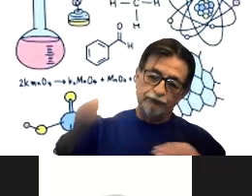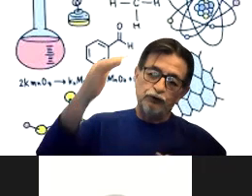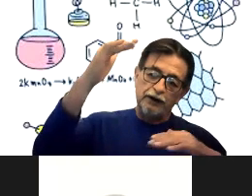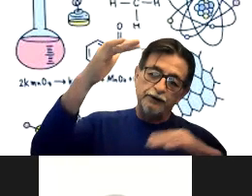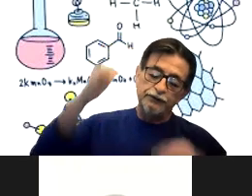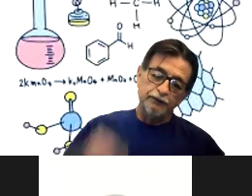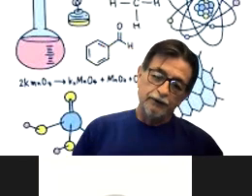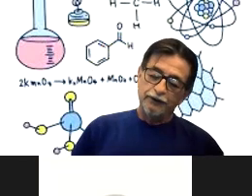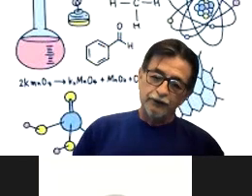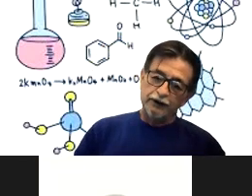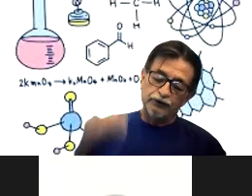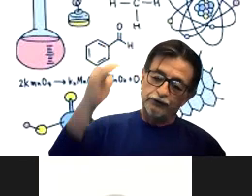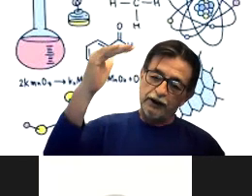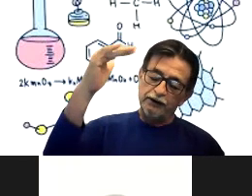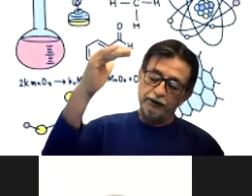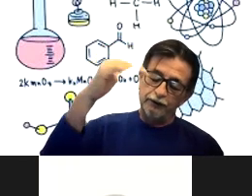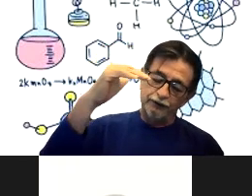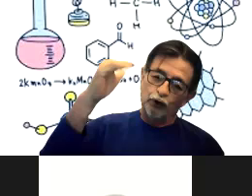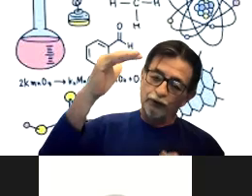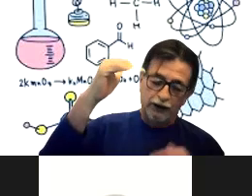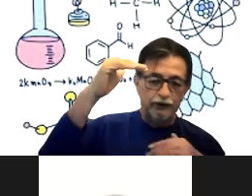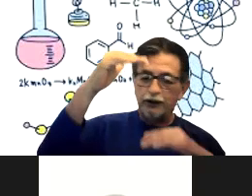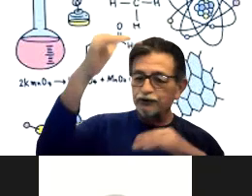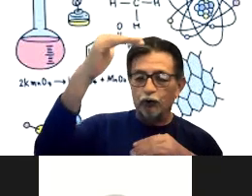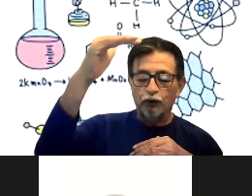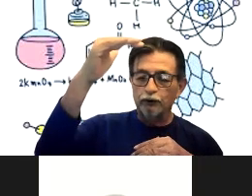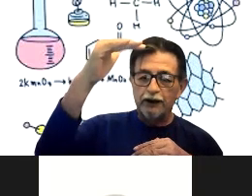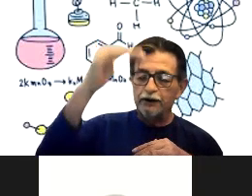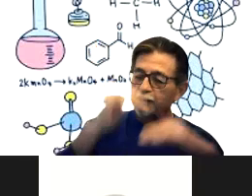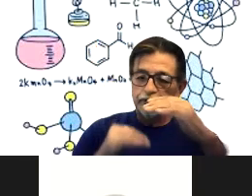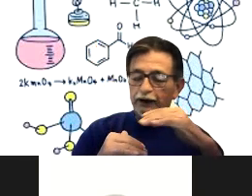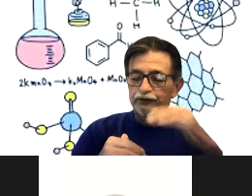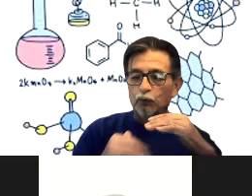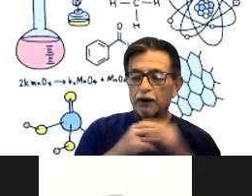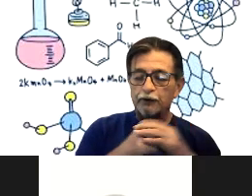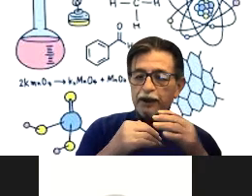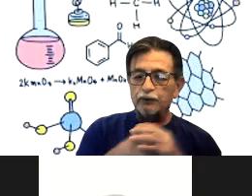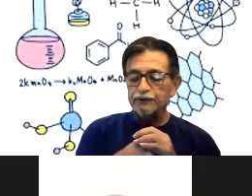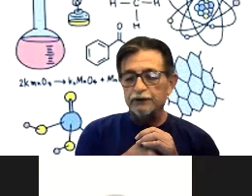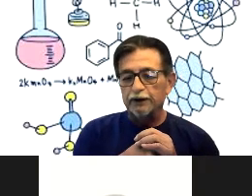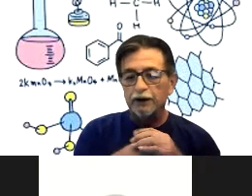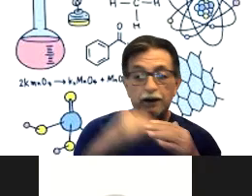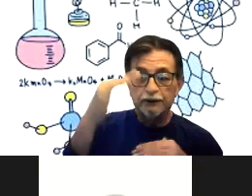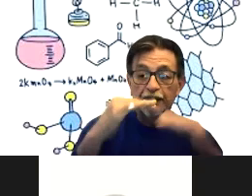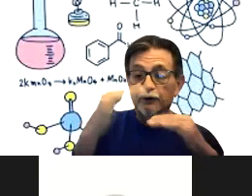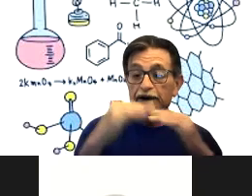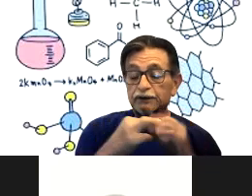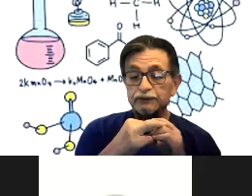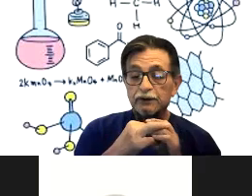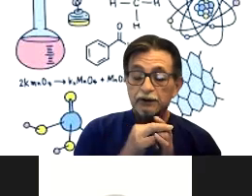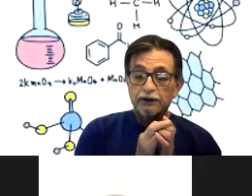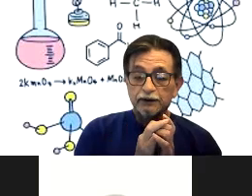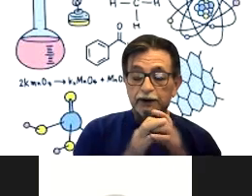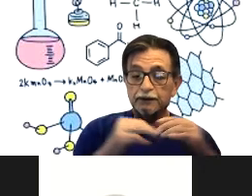Don't you have 2 layers? You got your Italian, you got your oil layer and you got your water, your aqueous layer. They don't